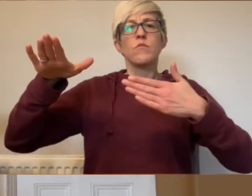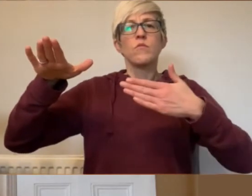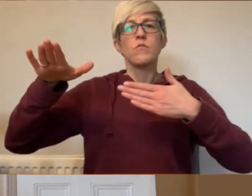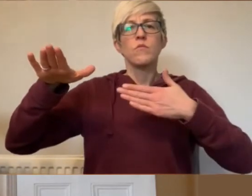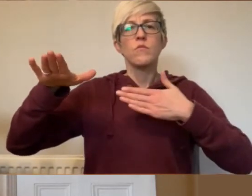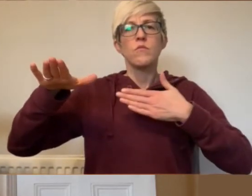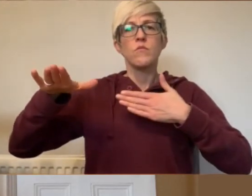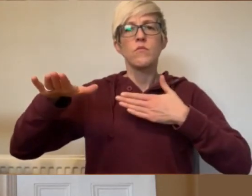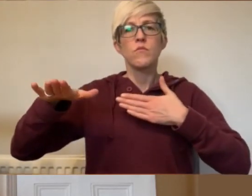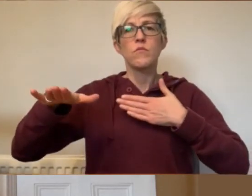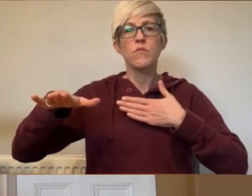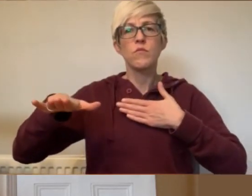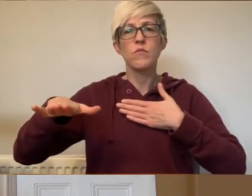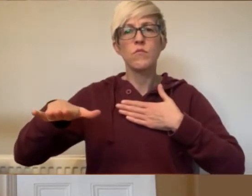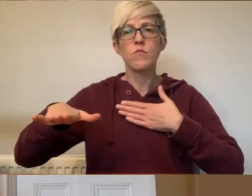Watching my hand as we breathe out.